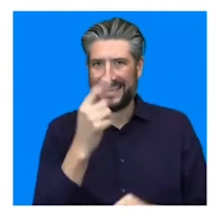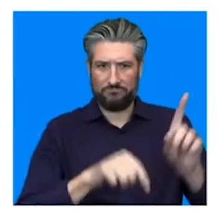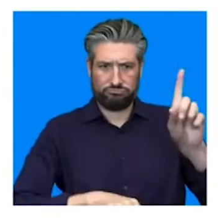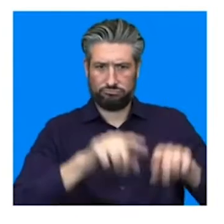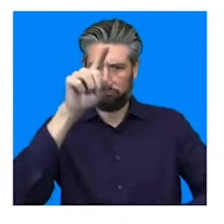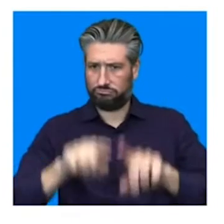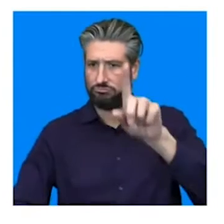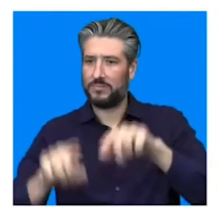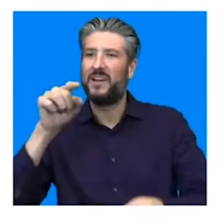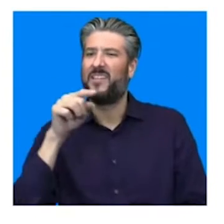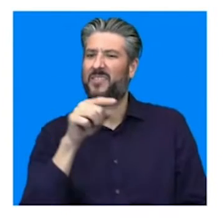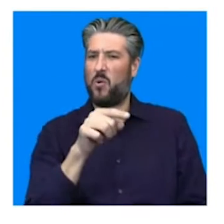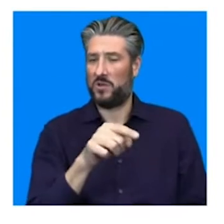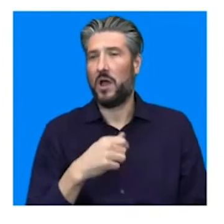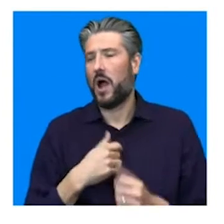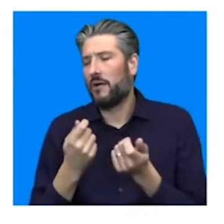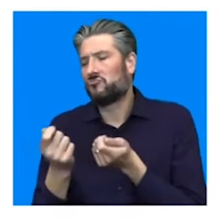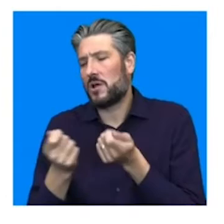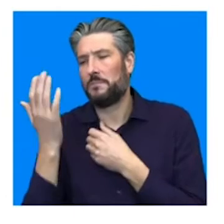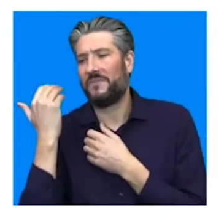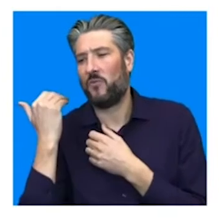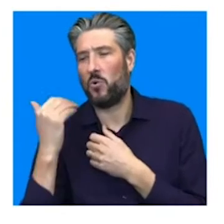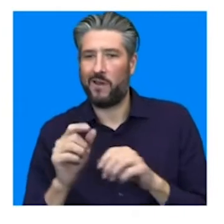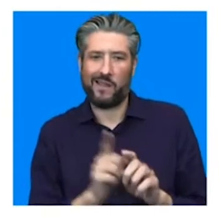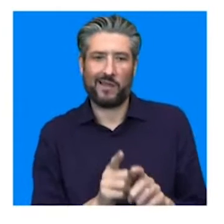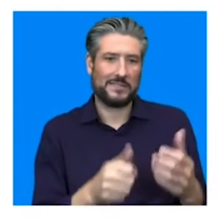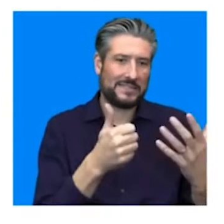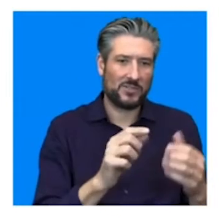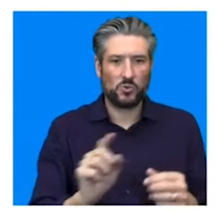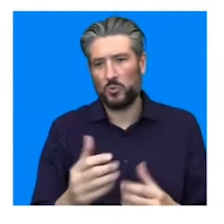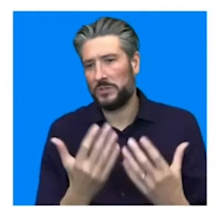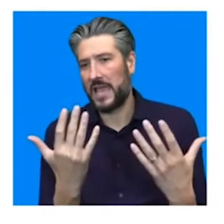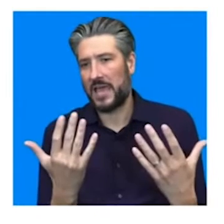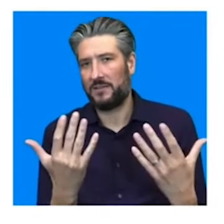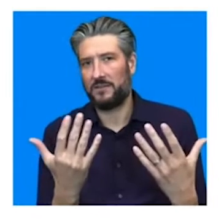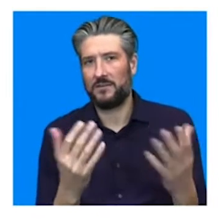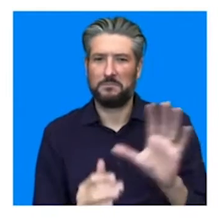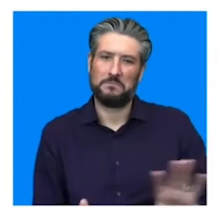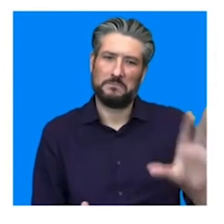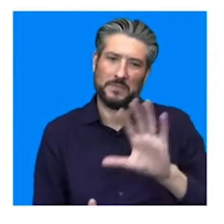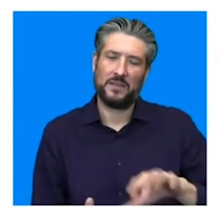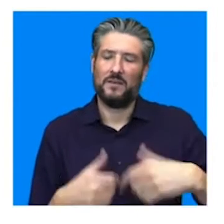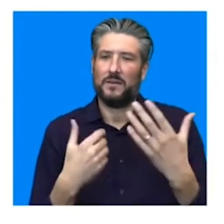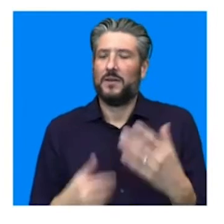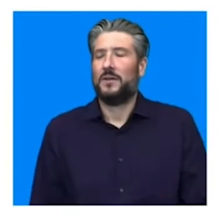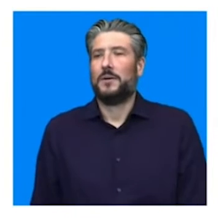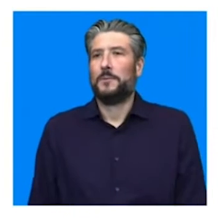one. I've run this before, and it's everywhere between like 6 and 10. With plenty of everything in